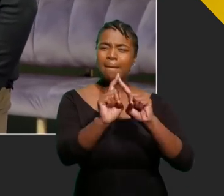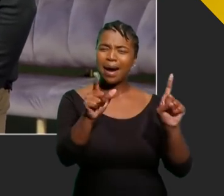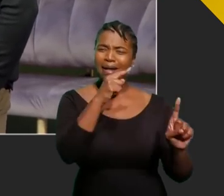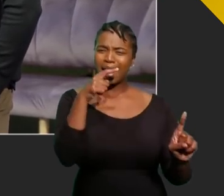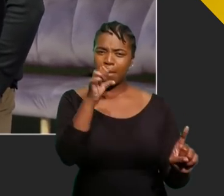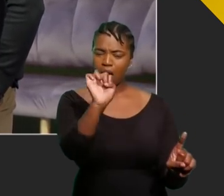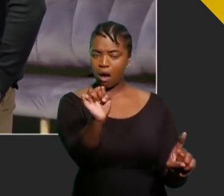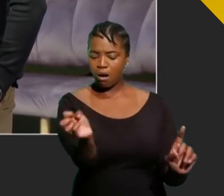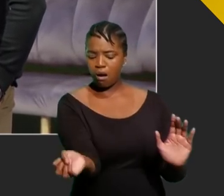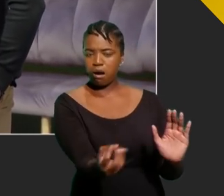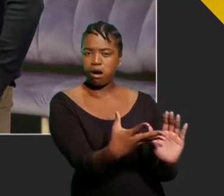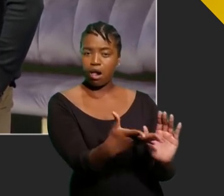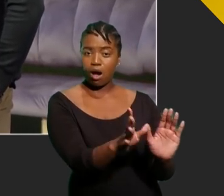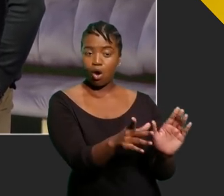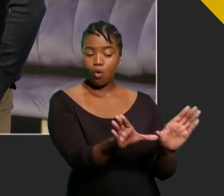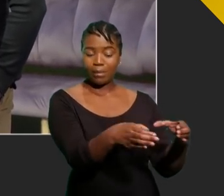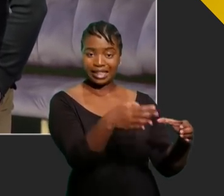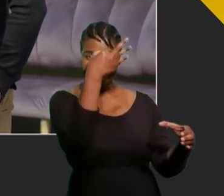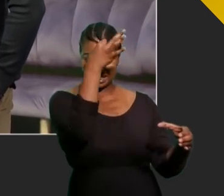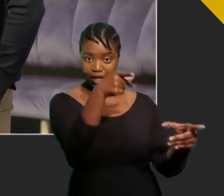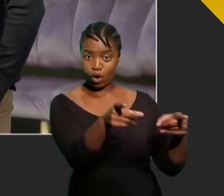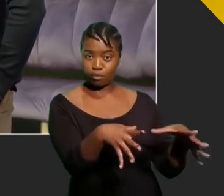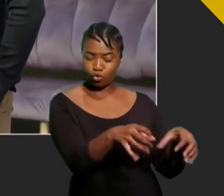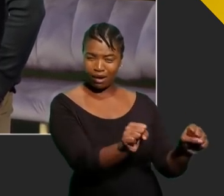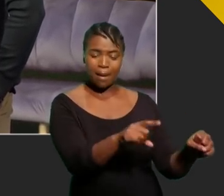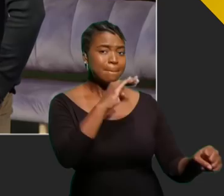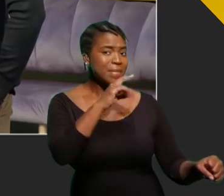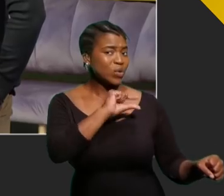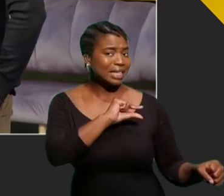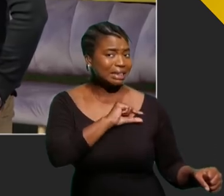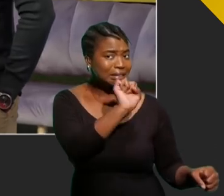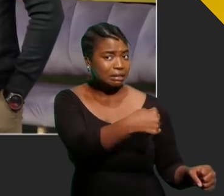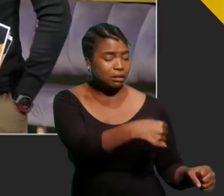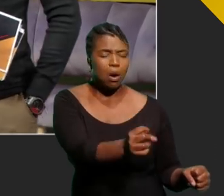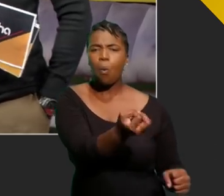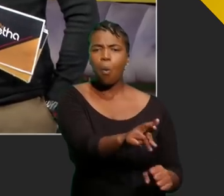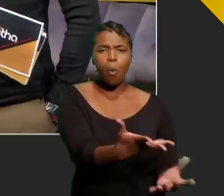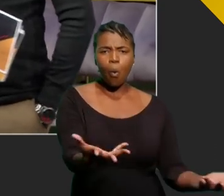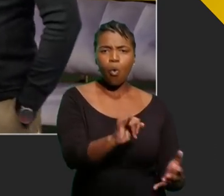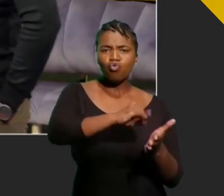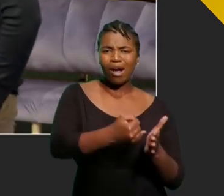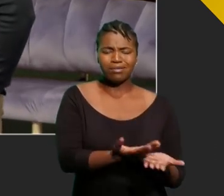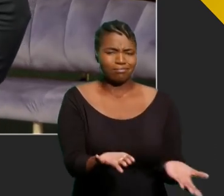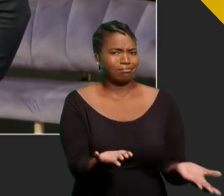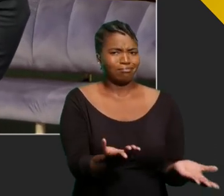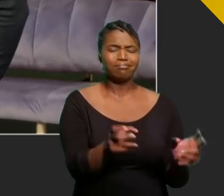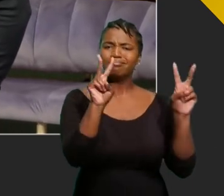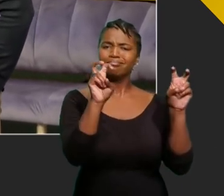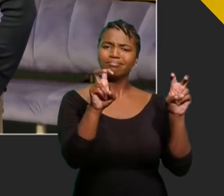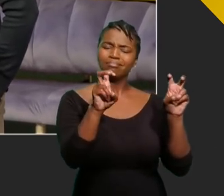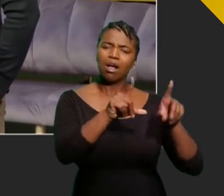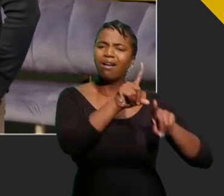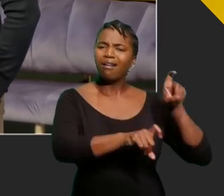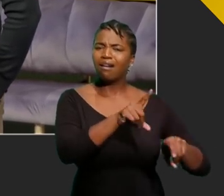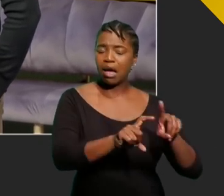being named there does that automatically make you guilty? Or is this actually just a kangaroo court that we are currently just, we're